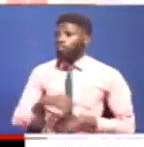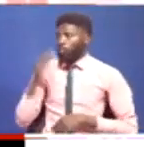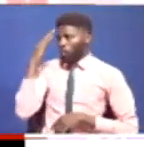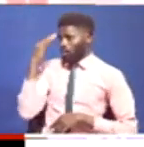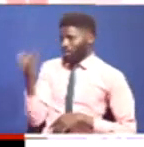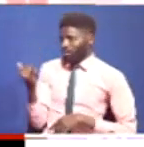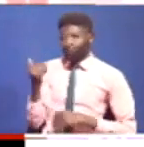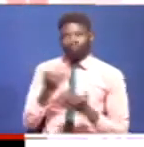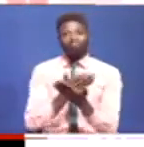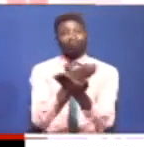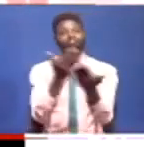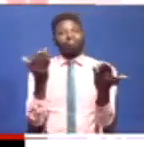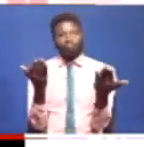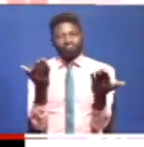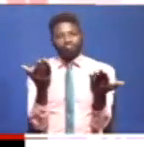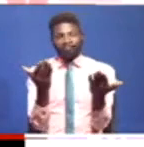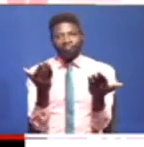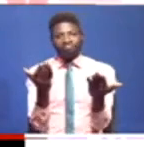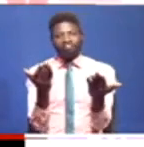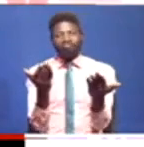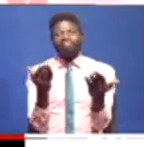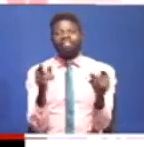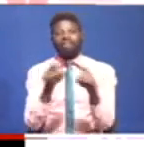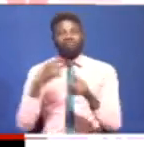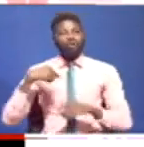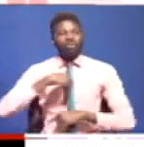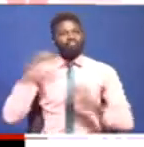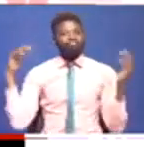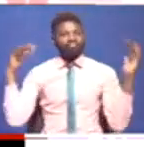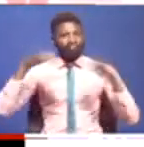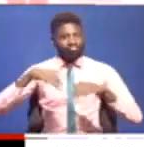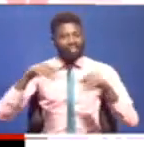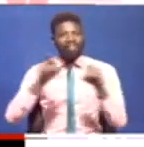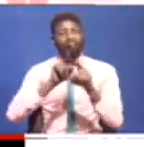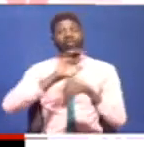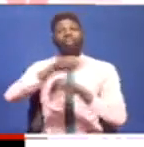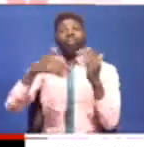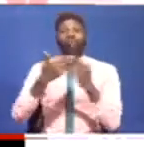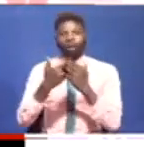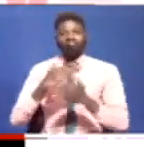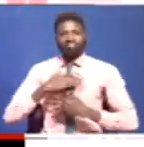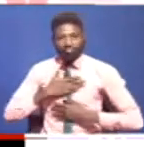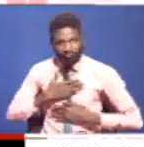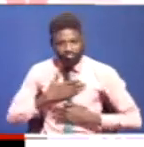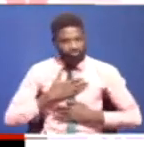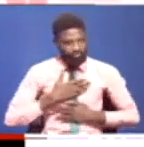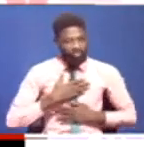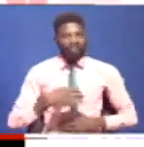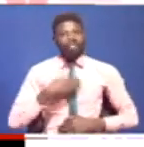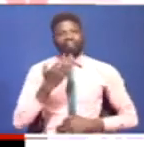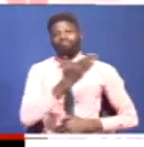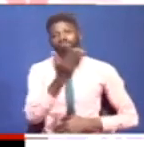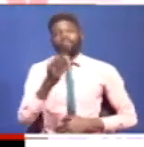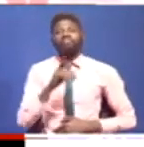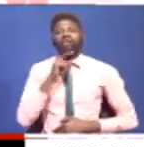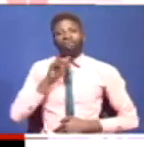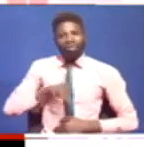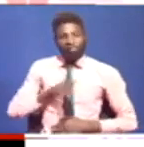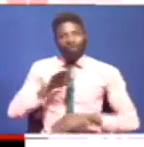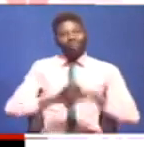you that we are here, and all the distinguished guests, ladies and gentlemen, good